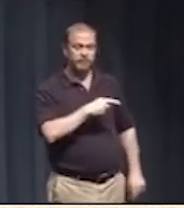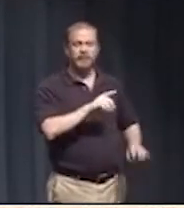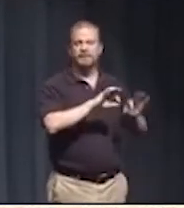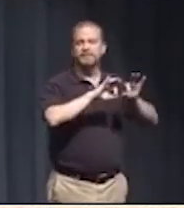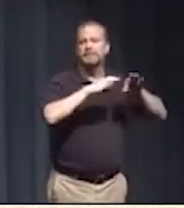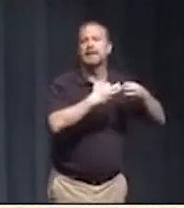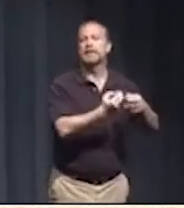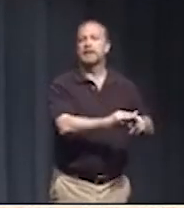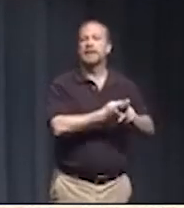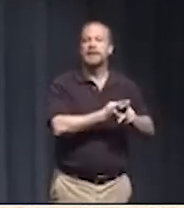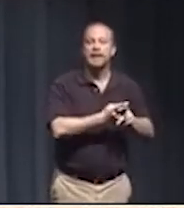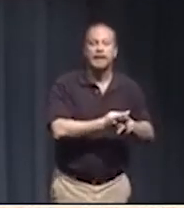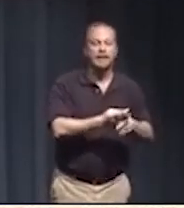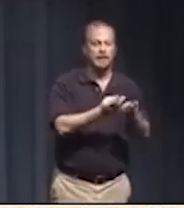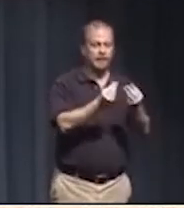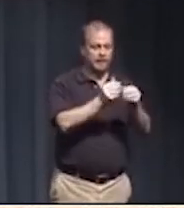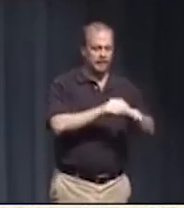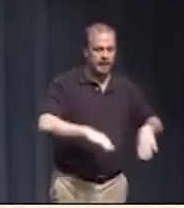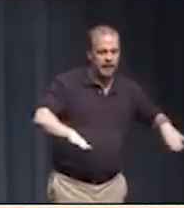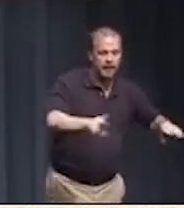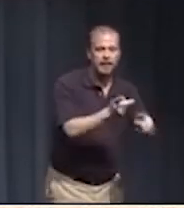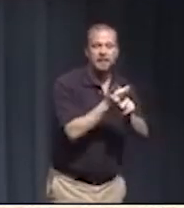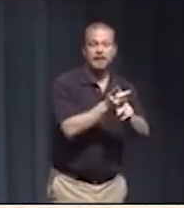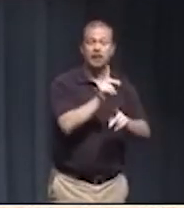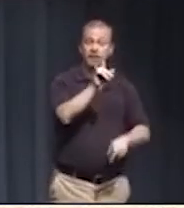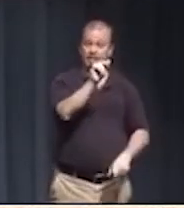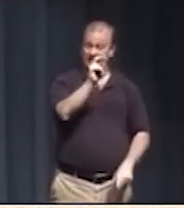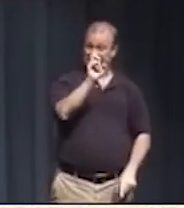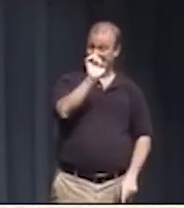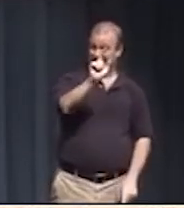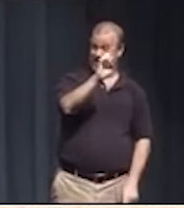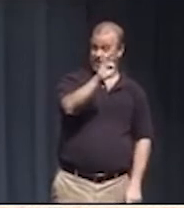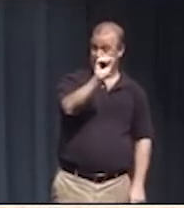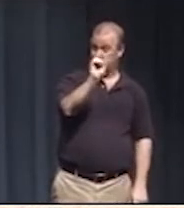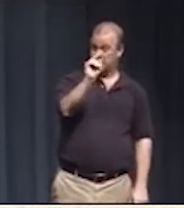family, run the estates. Daniel Boone